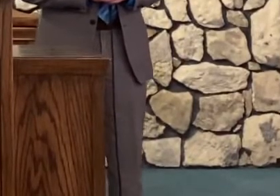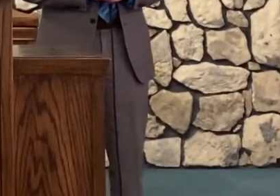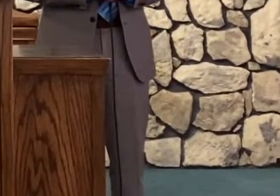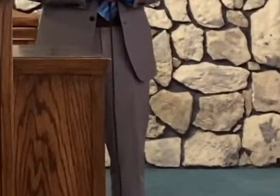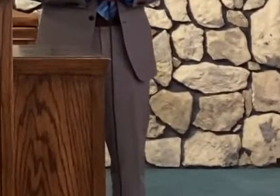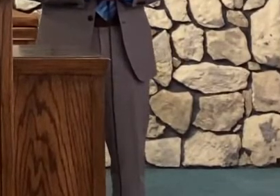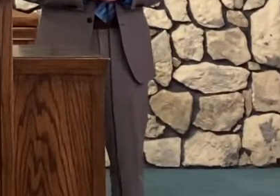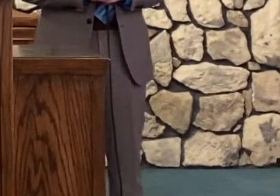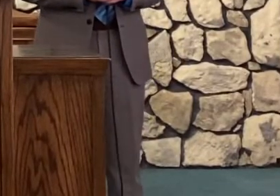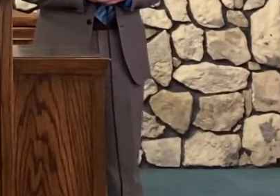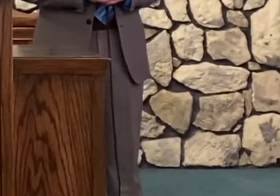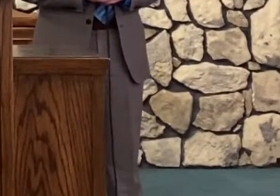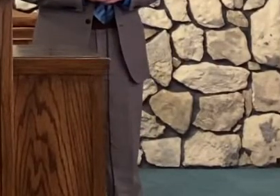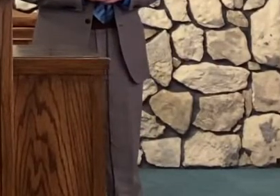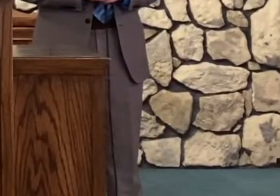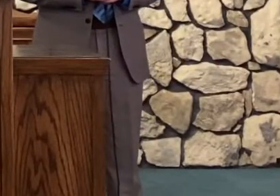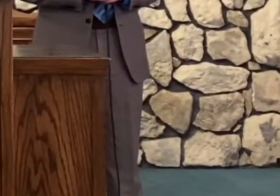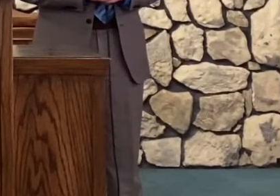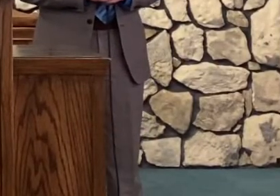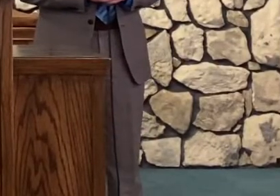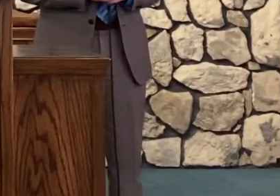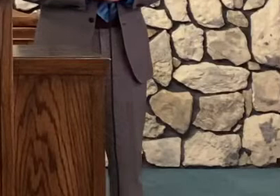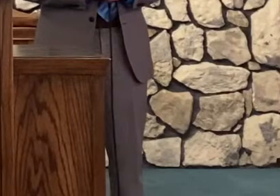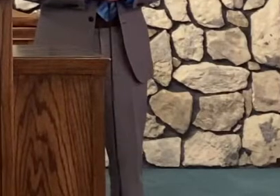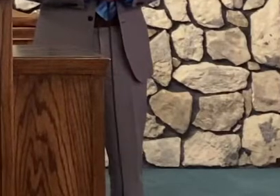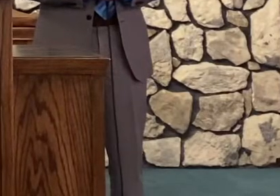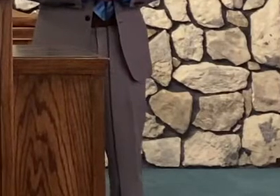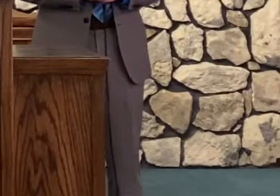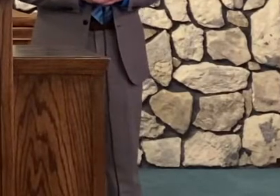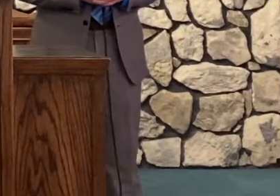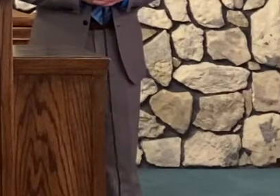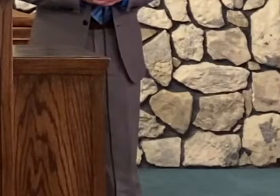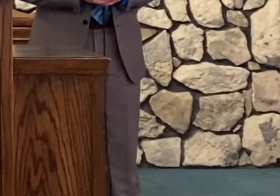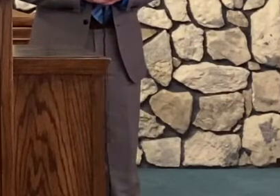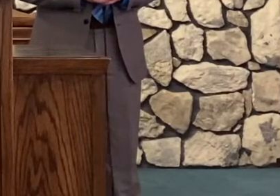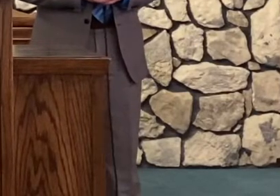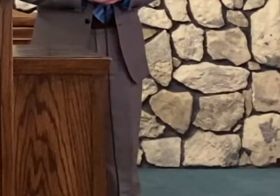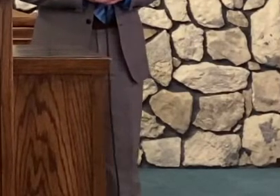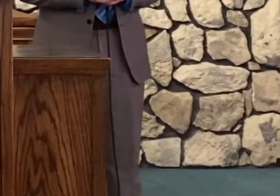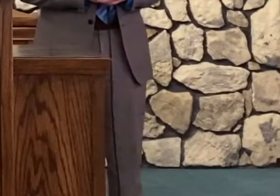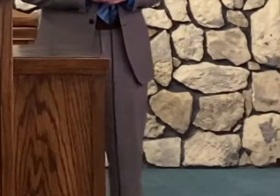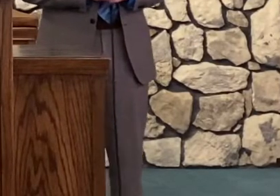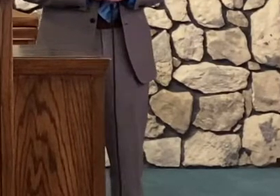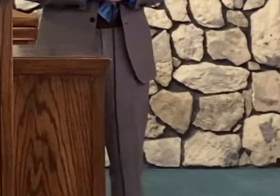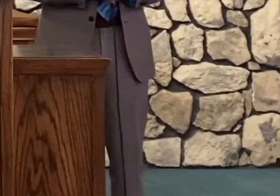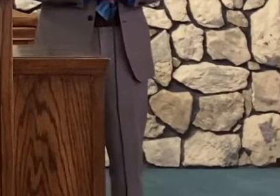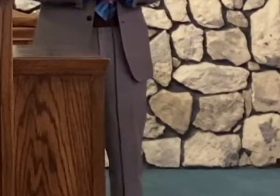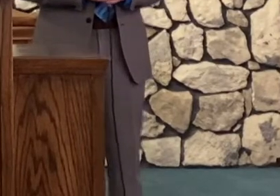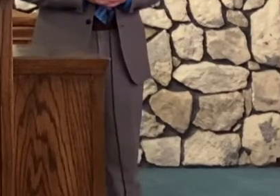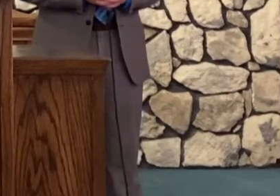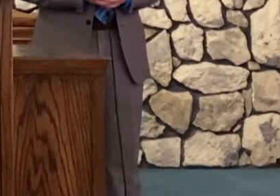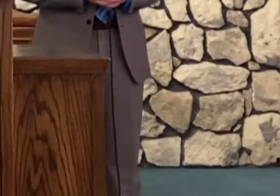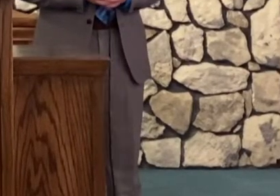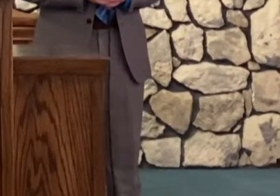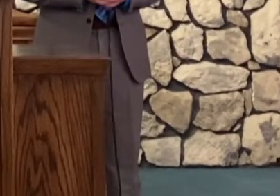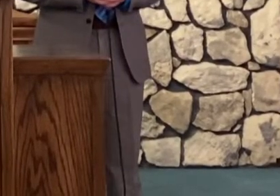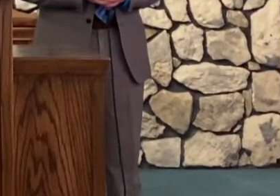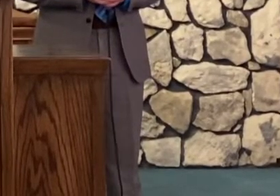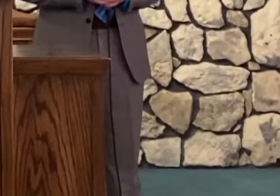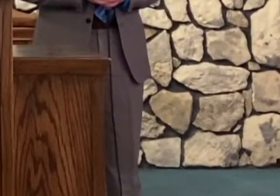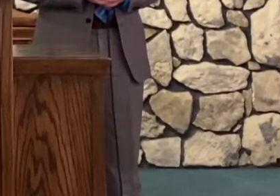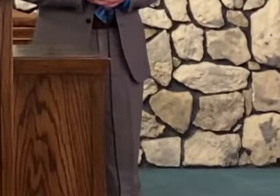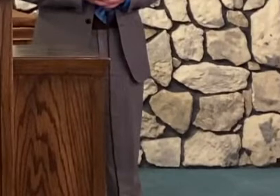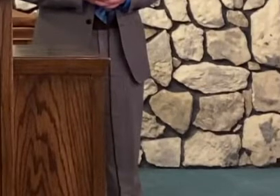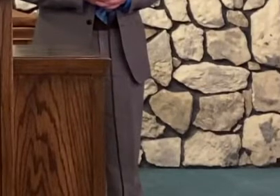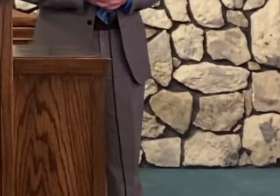I ask you today, let healing virtue flow to those who are sick. I